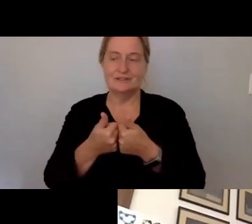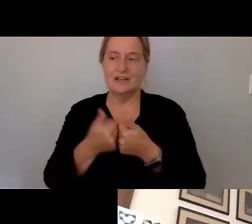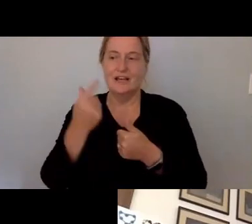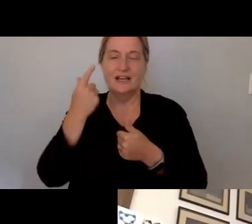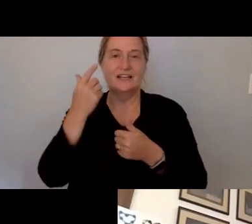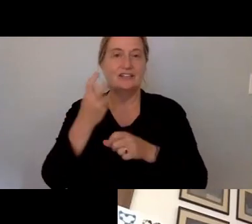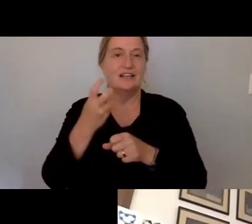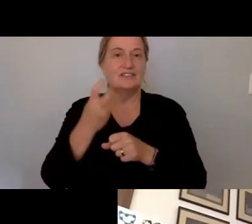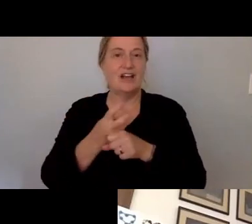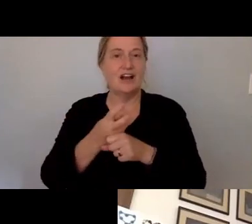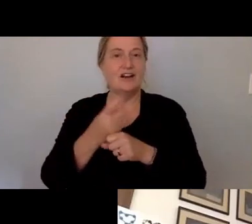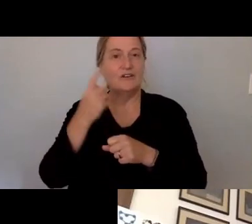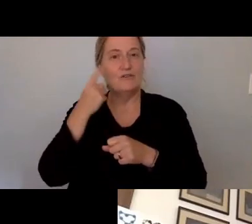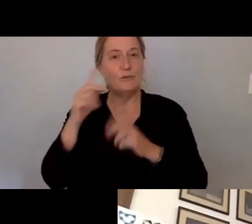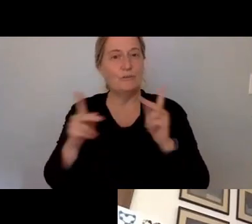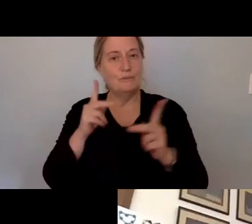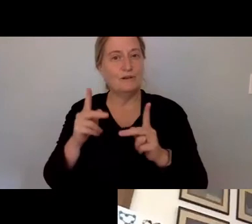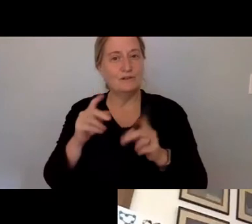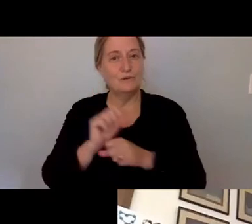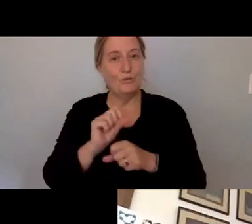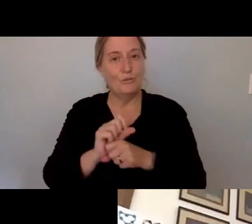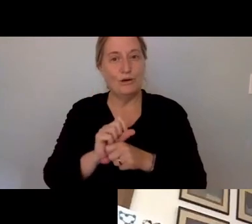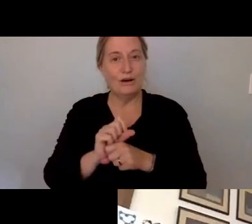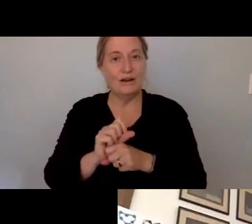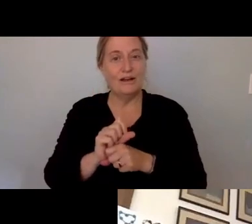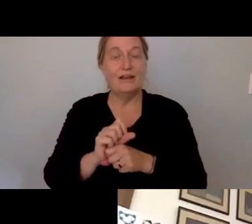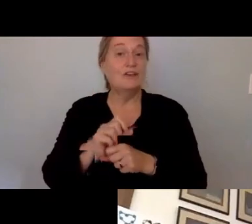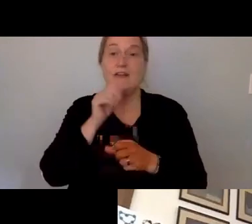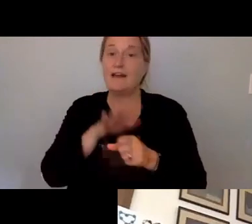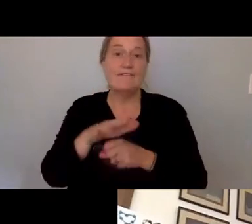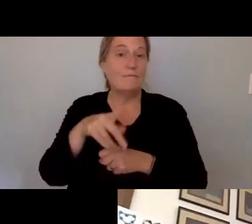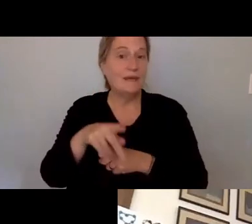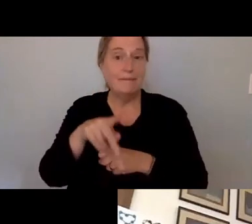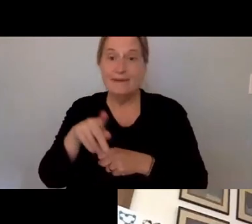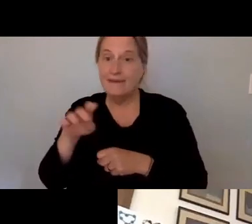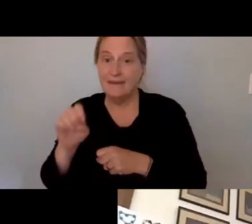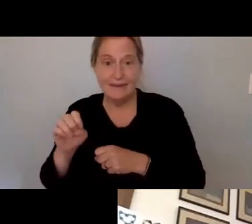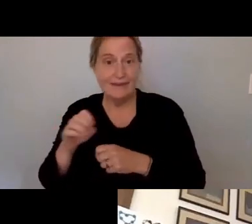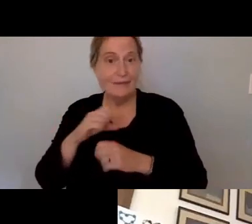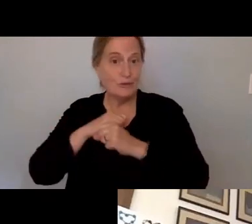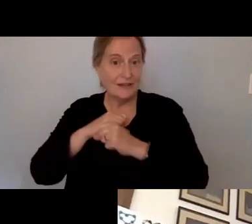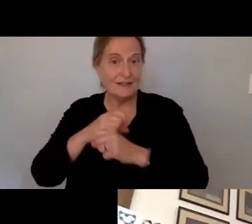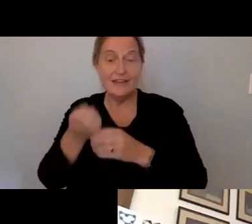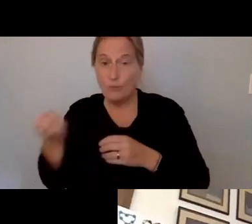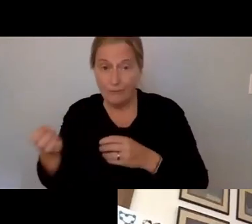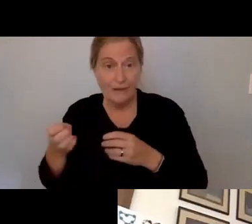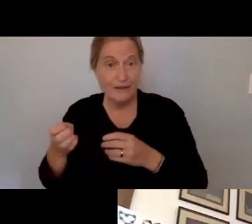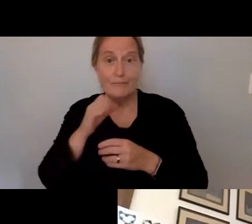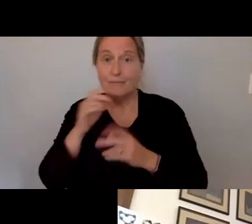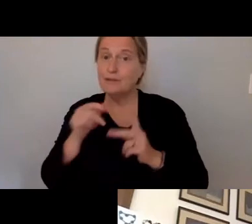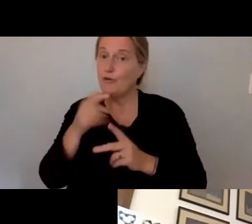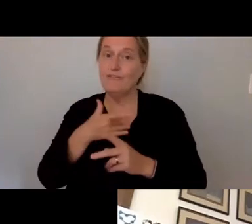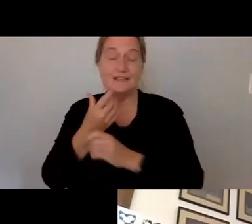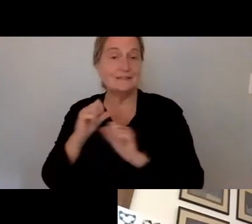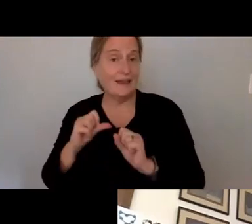are low, and especially during COVID, there's not appropriate PPE for workers to feel safe and for their clients to feel safe. Can you